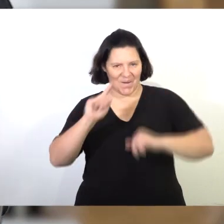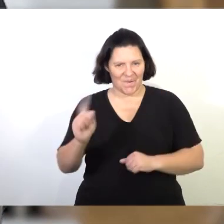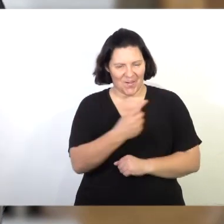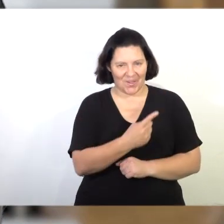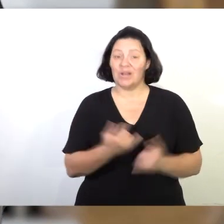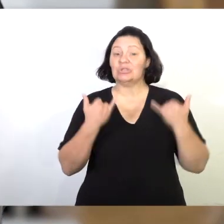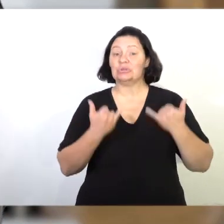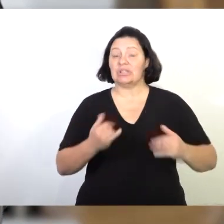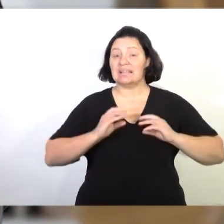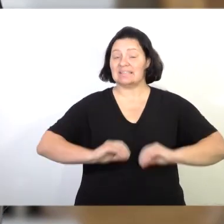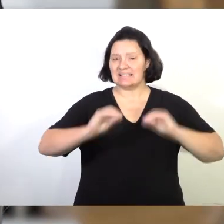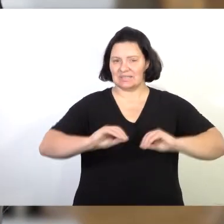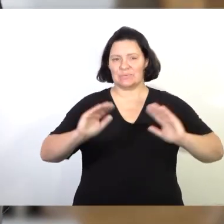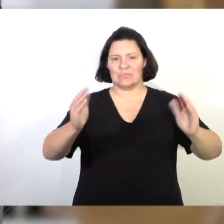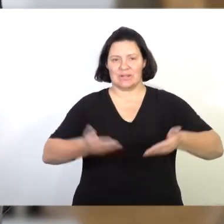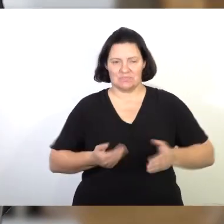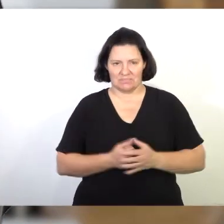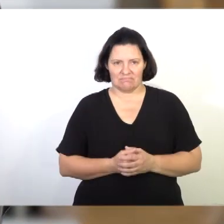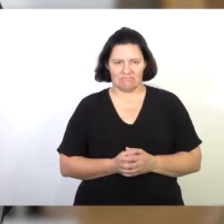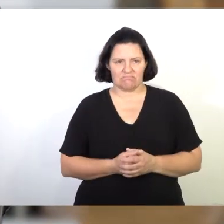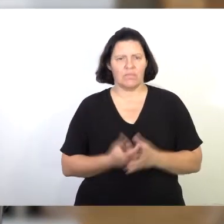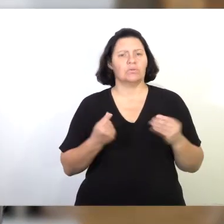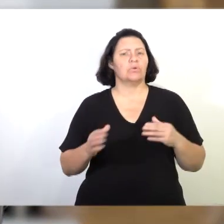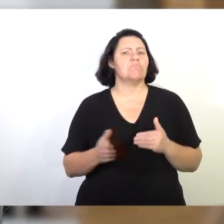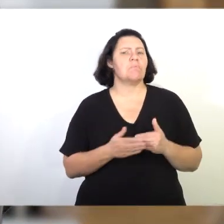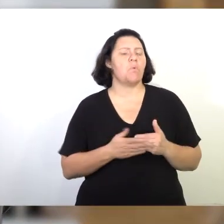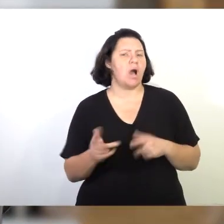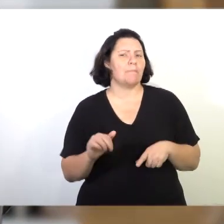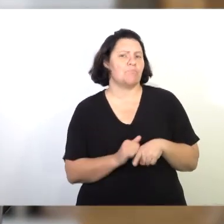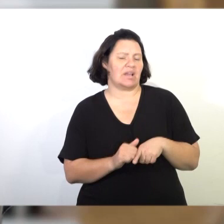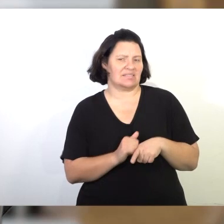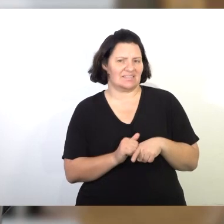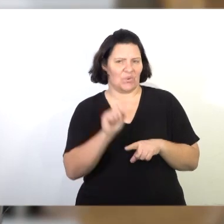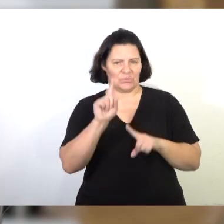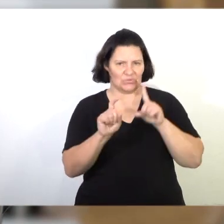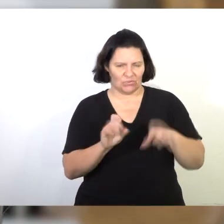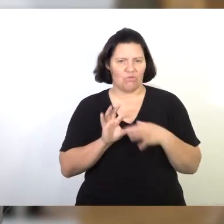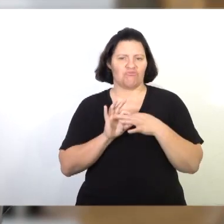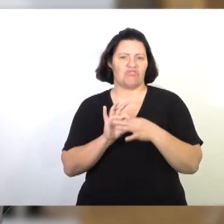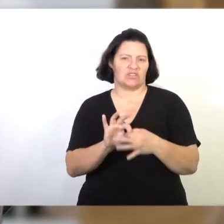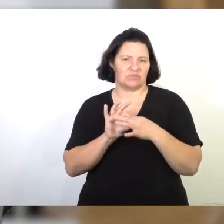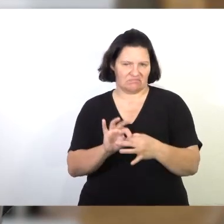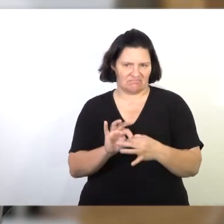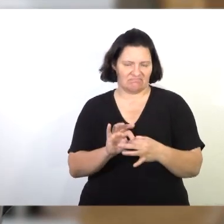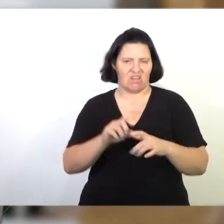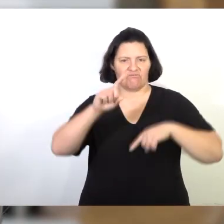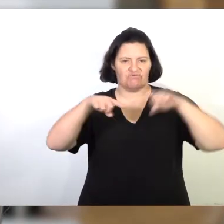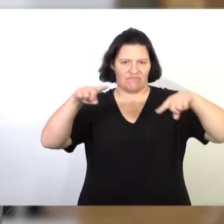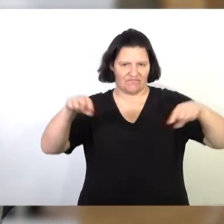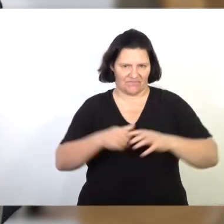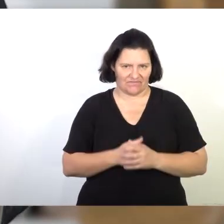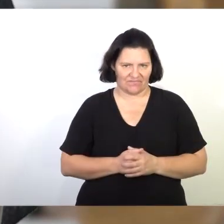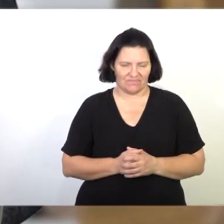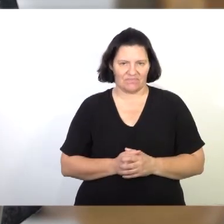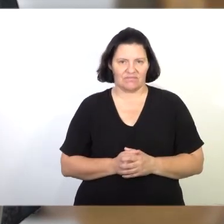Hello everyone, welcome to today's lesson. We're going to do more of practice question with relationships and